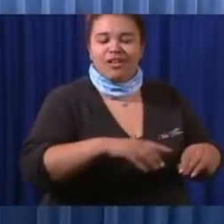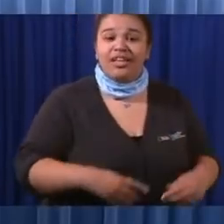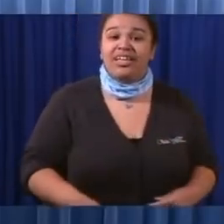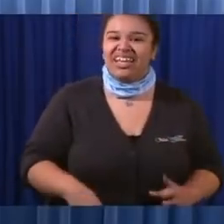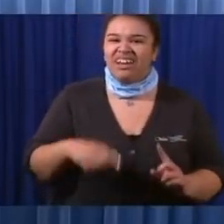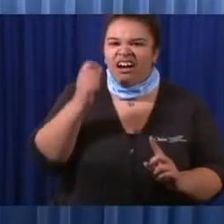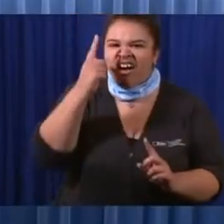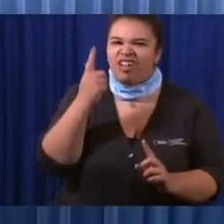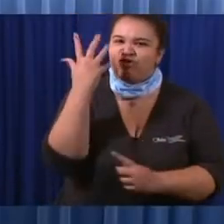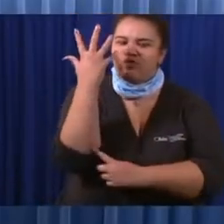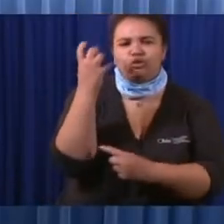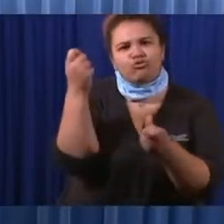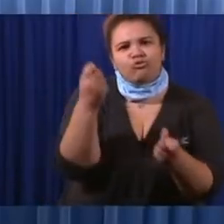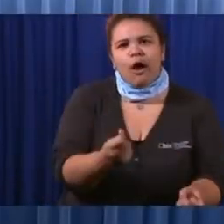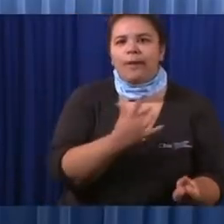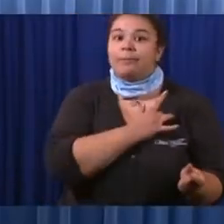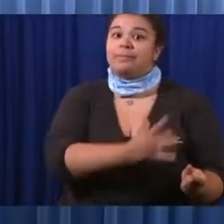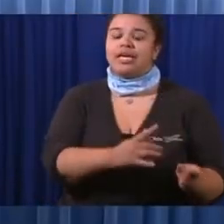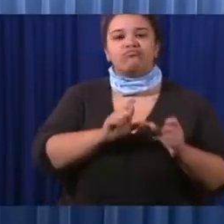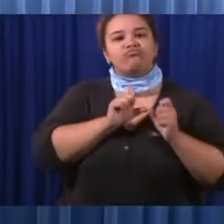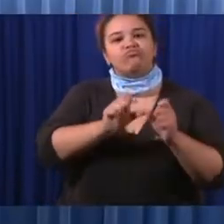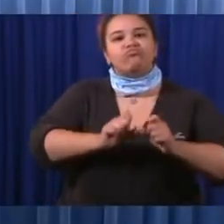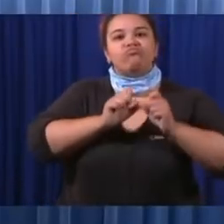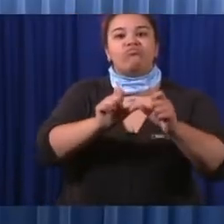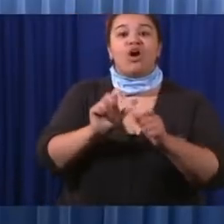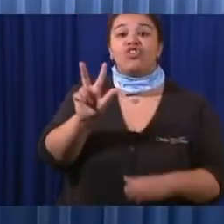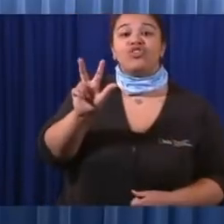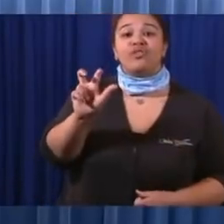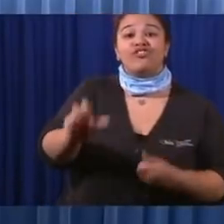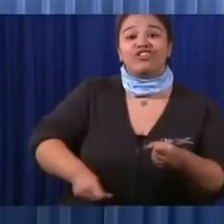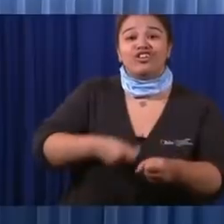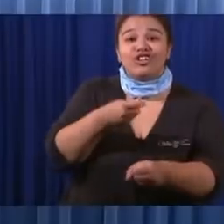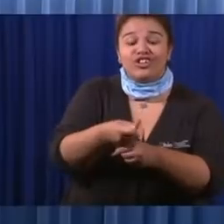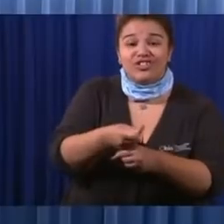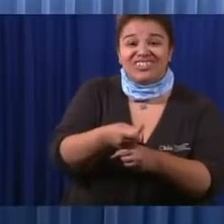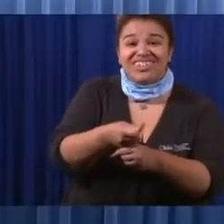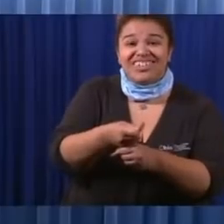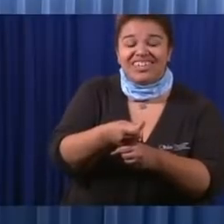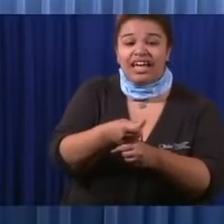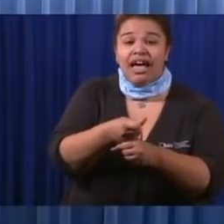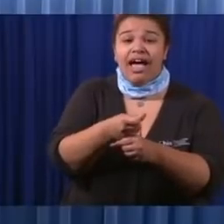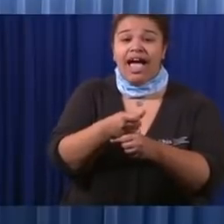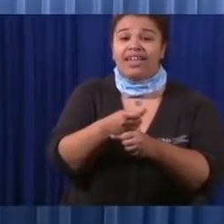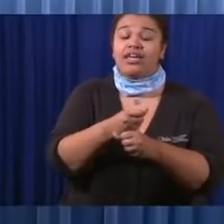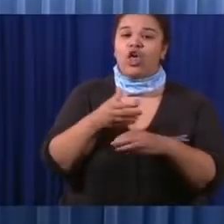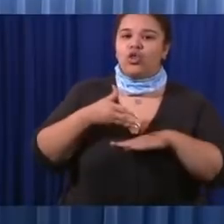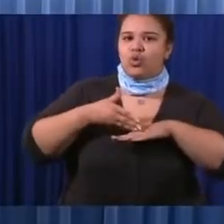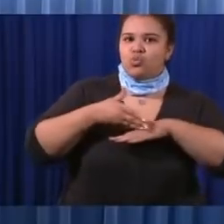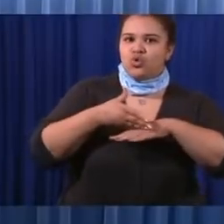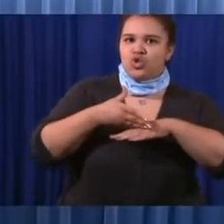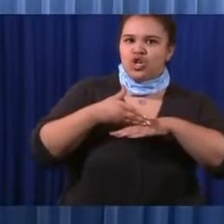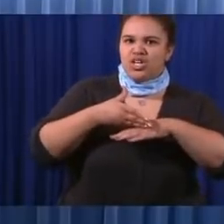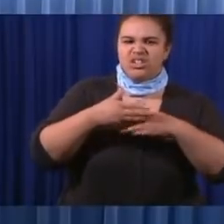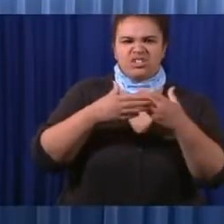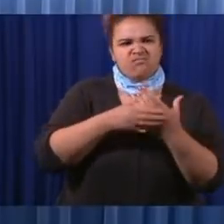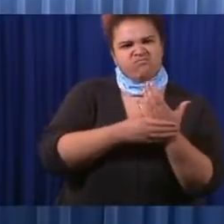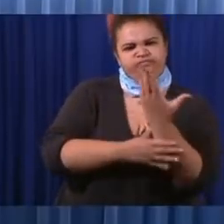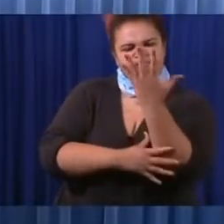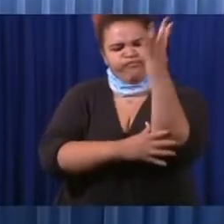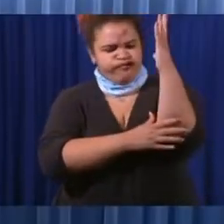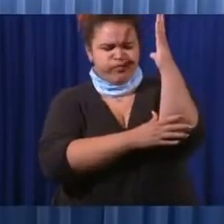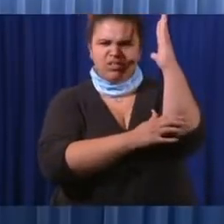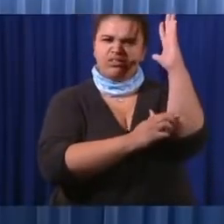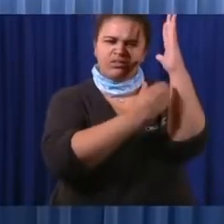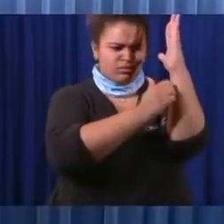old. It grows tall and sturdy. Its wood's hard, strong. It's tough, just